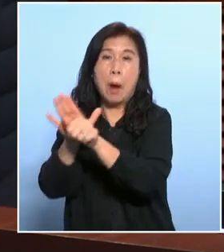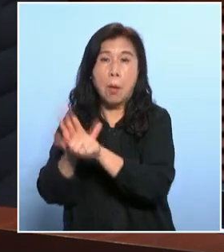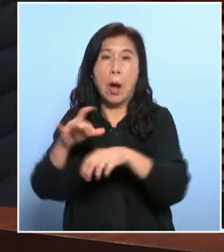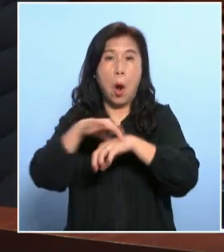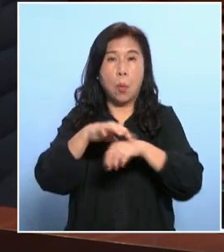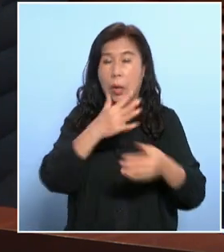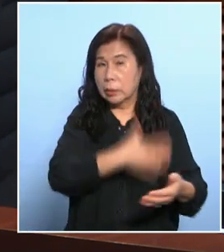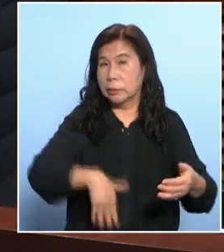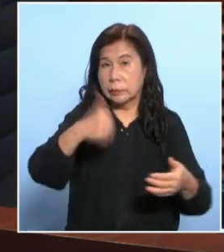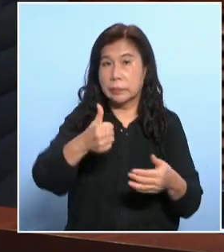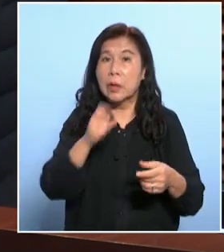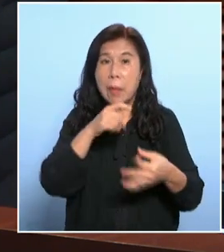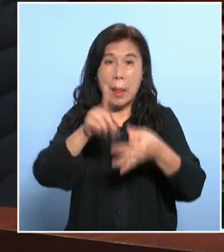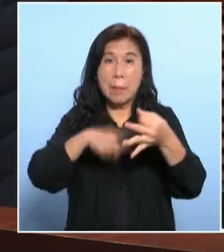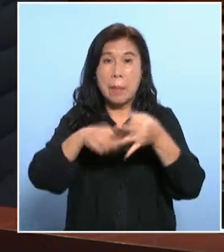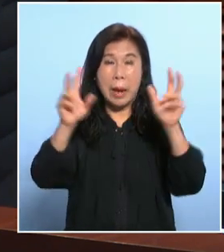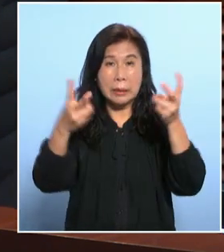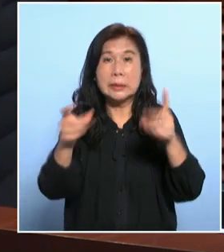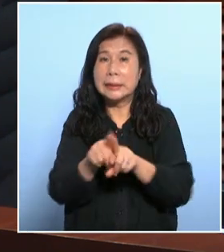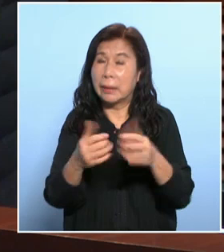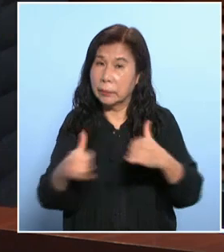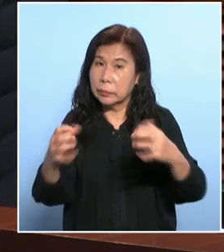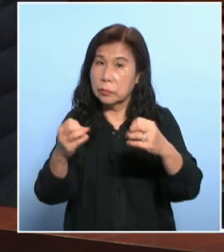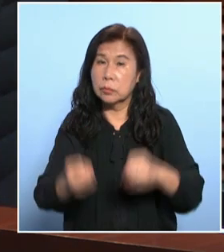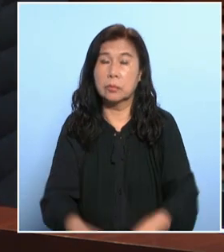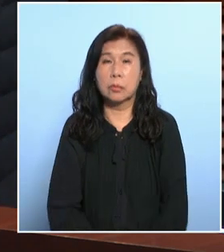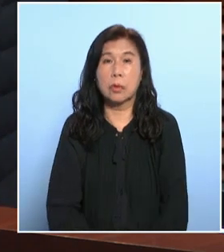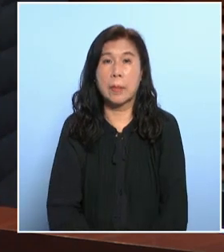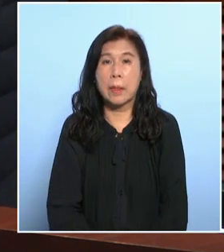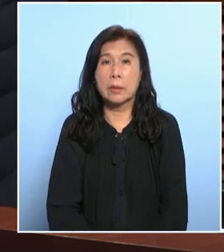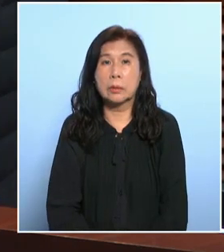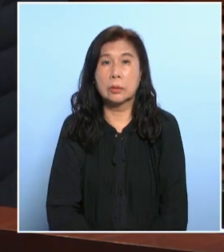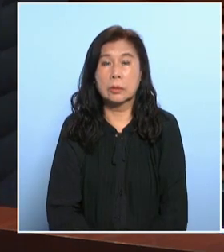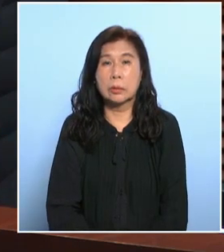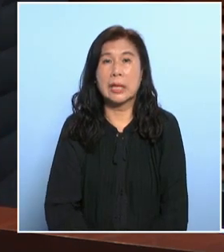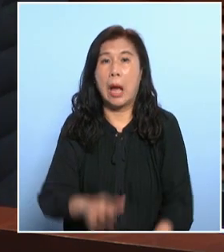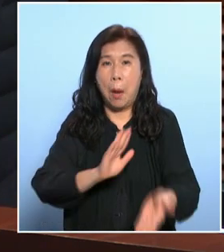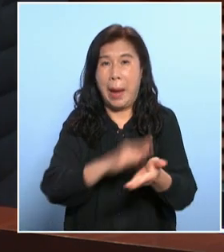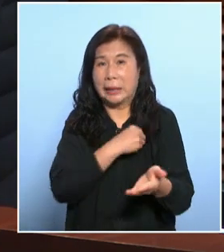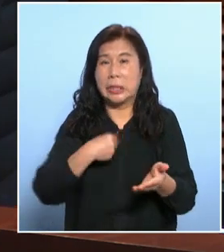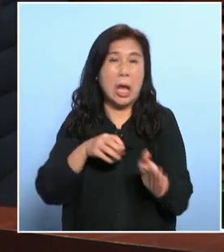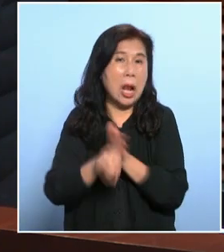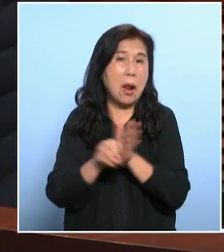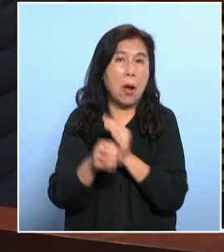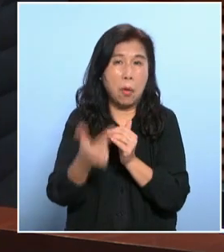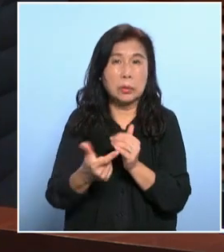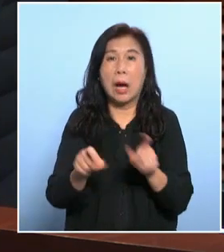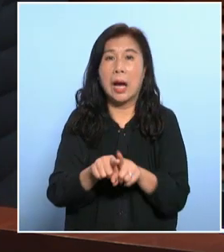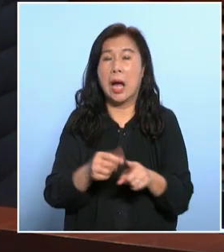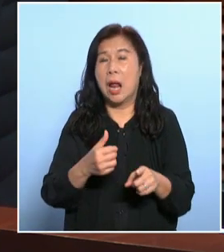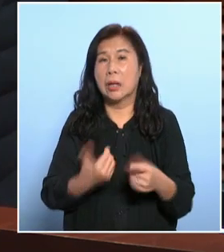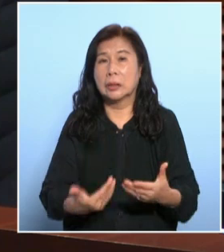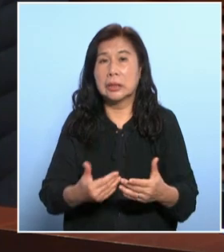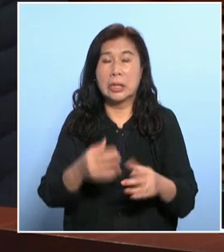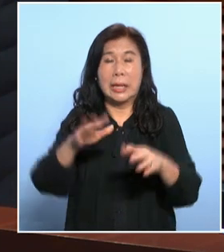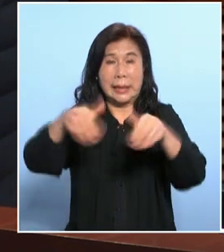I've been asking for a policy on the skeletal health of people.